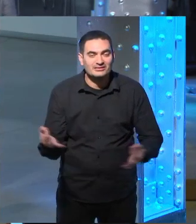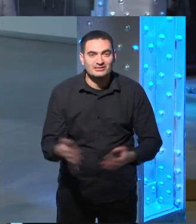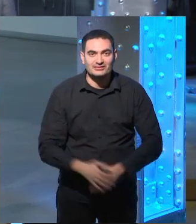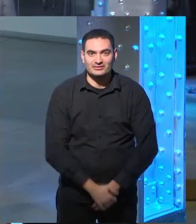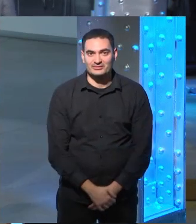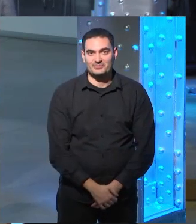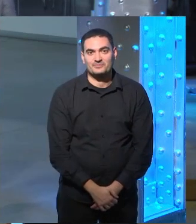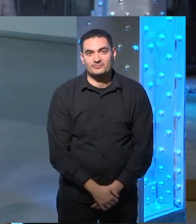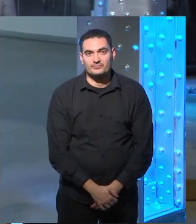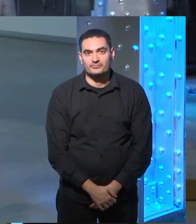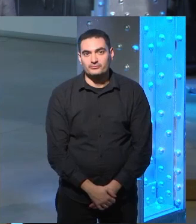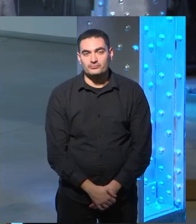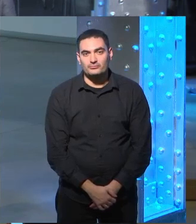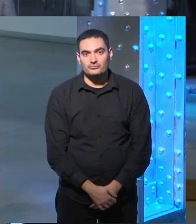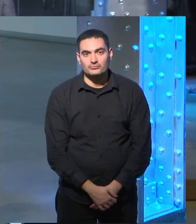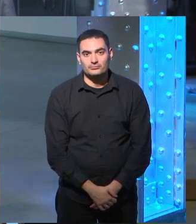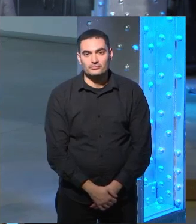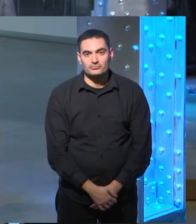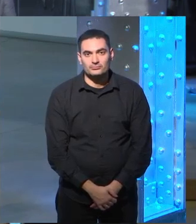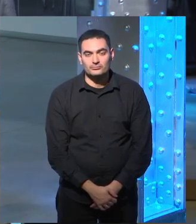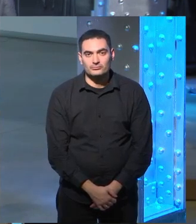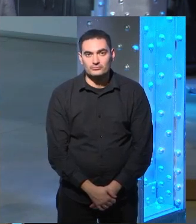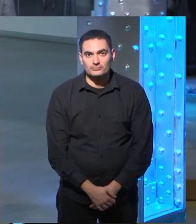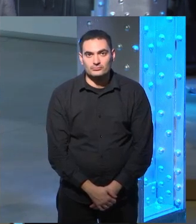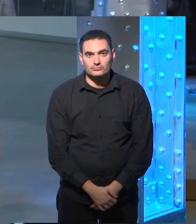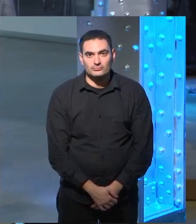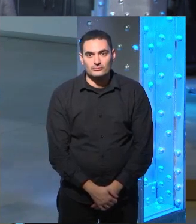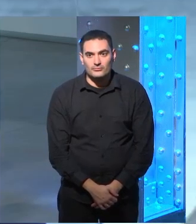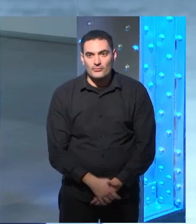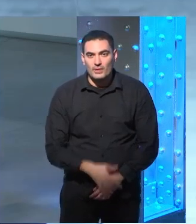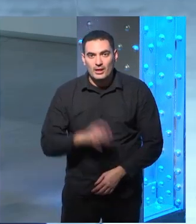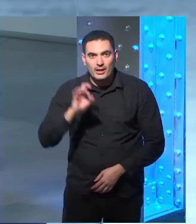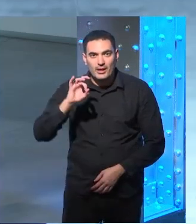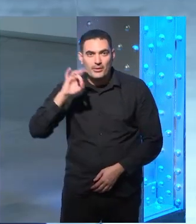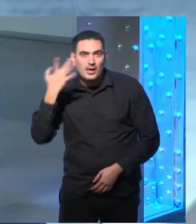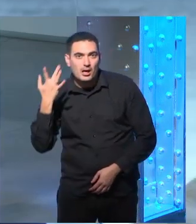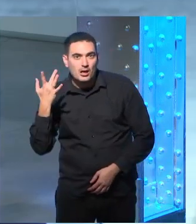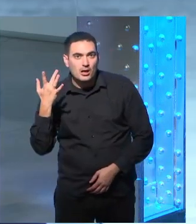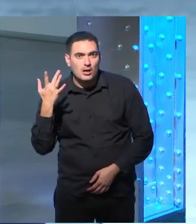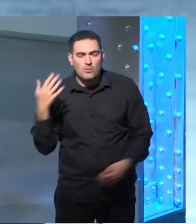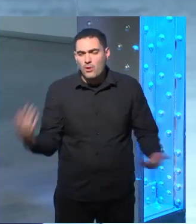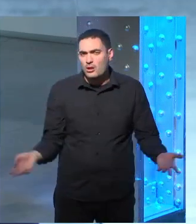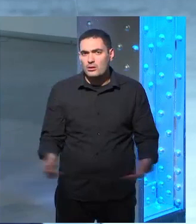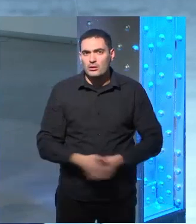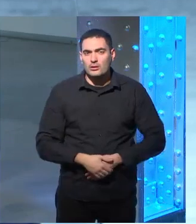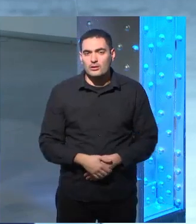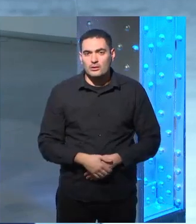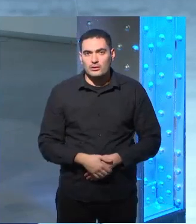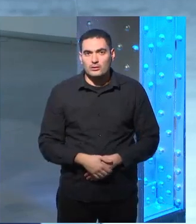economic terms in the world nowadays? Is it technology or is it ideas?